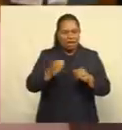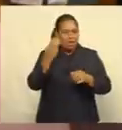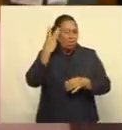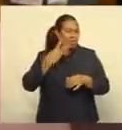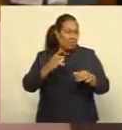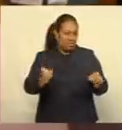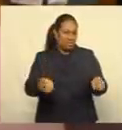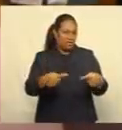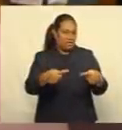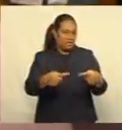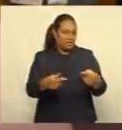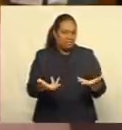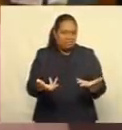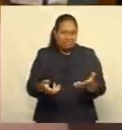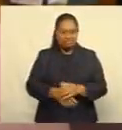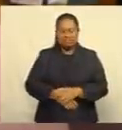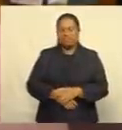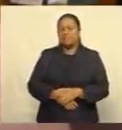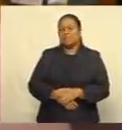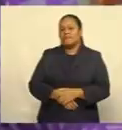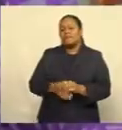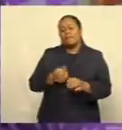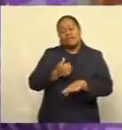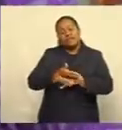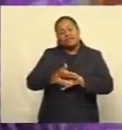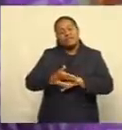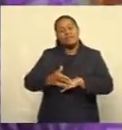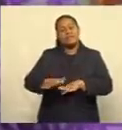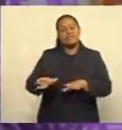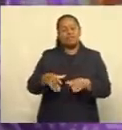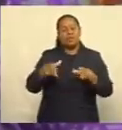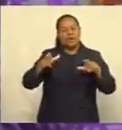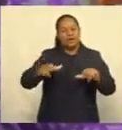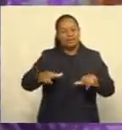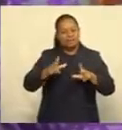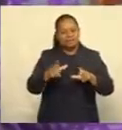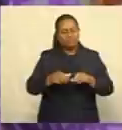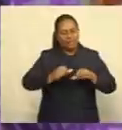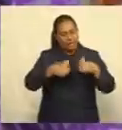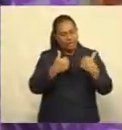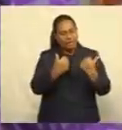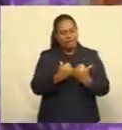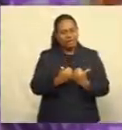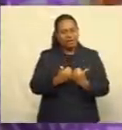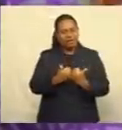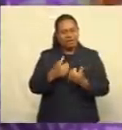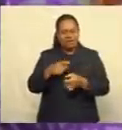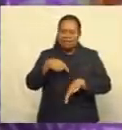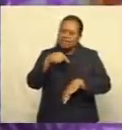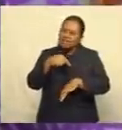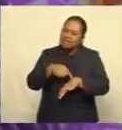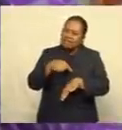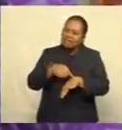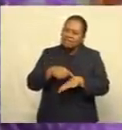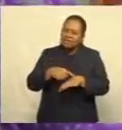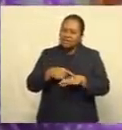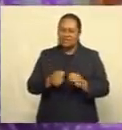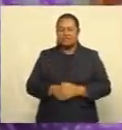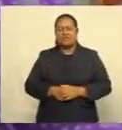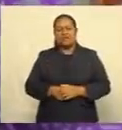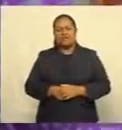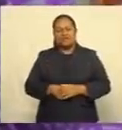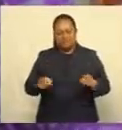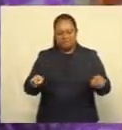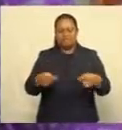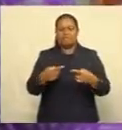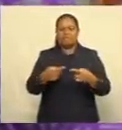reach agreement with a new sponsor for the women's competition. The timing of the competition is being discussed with the